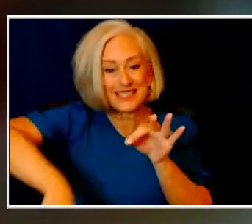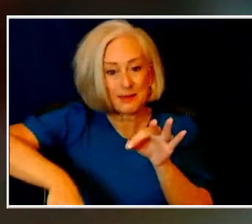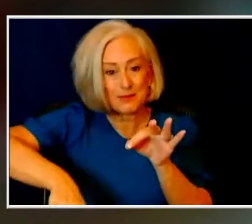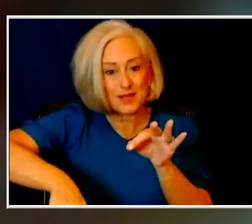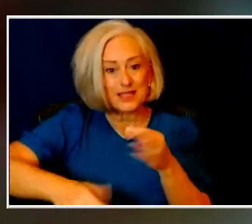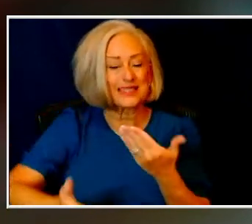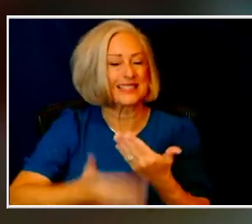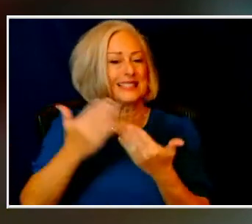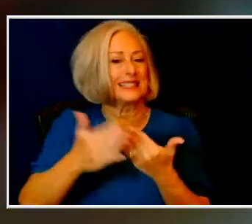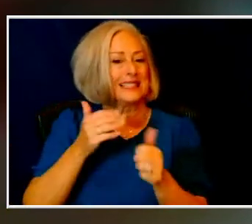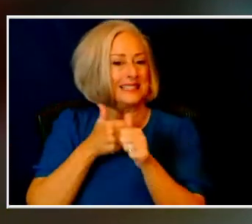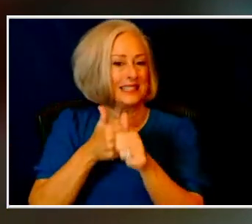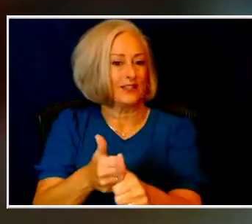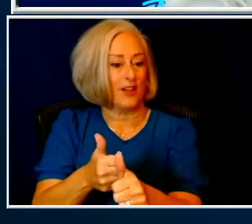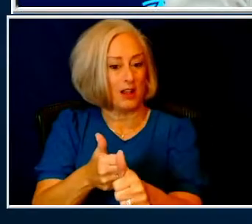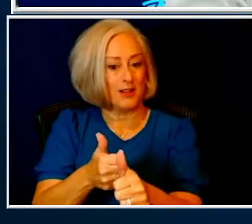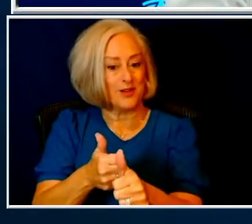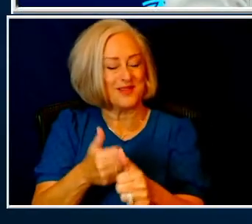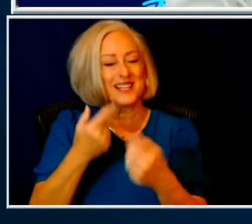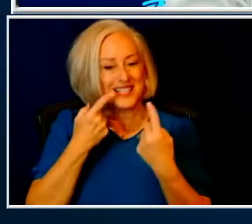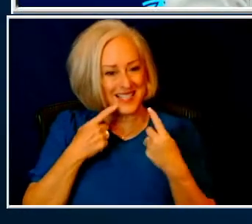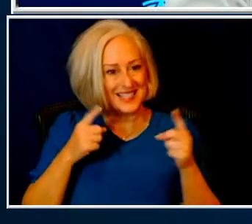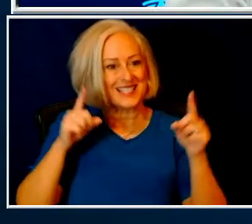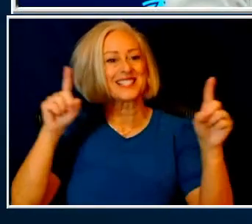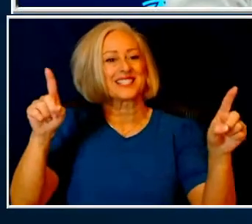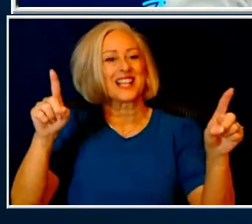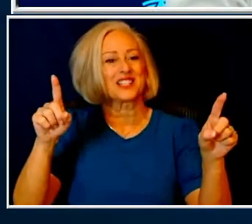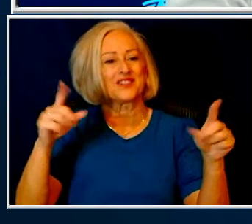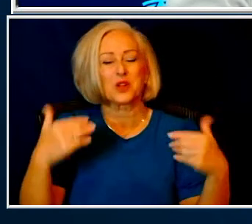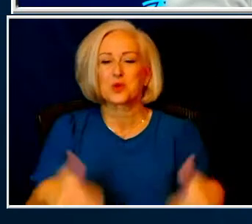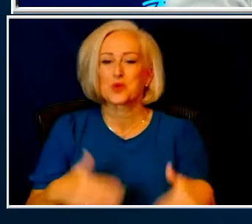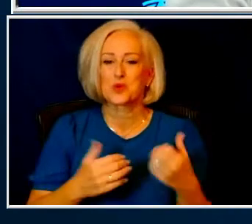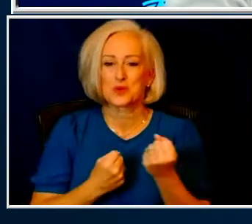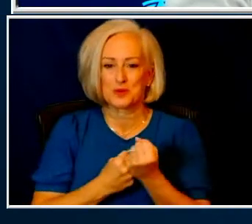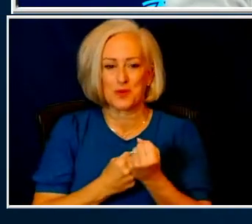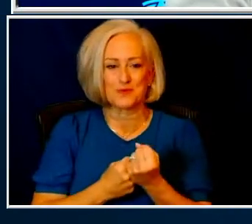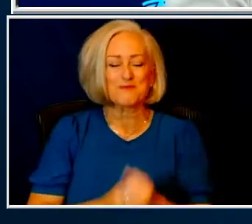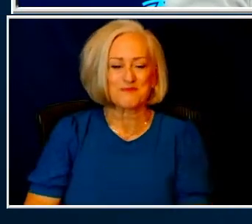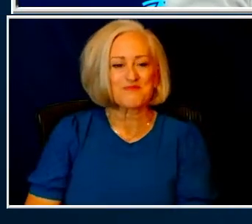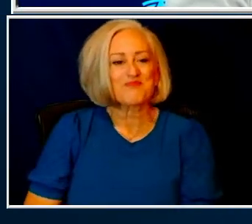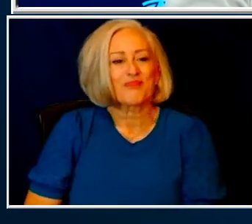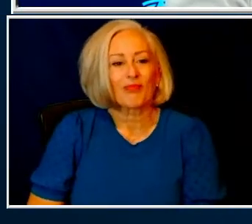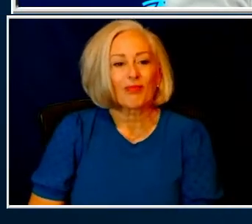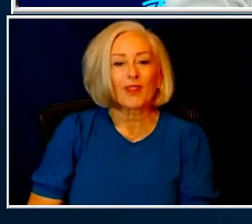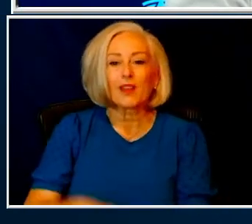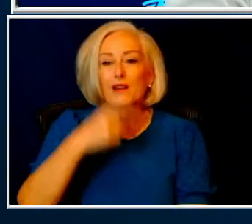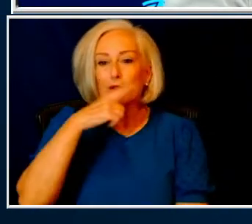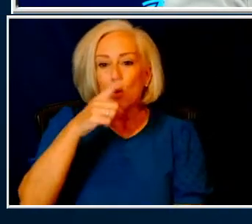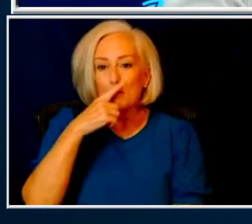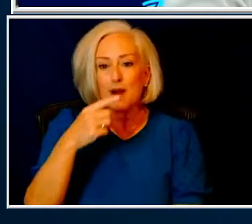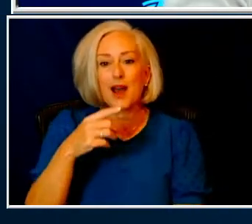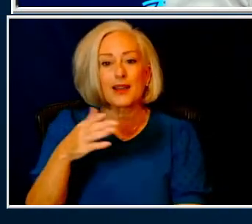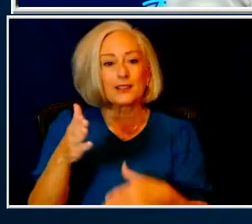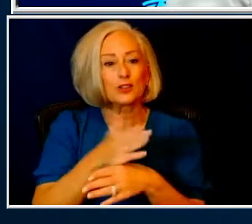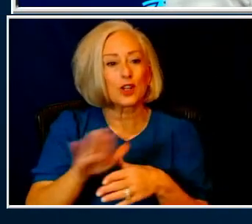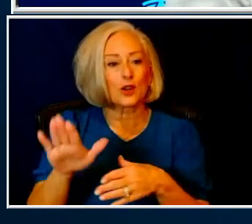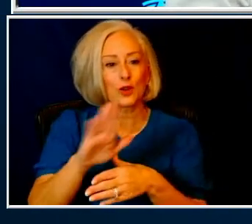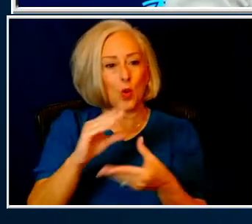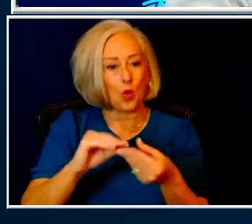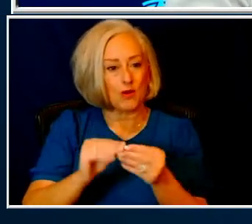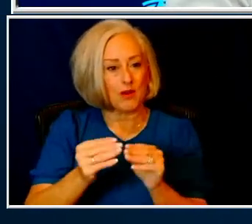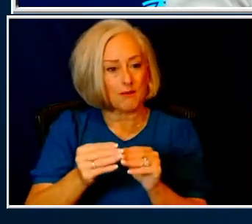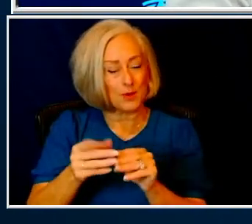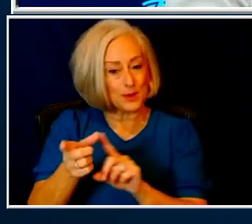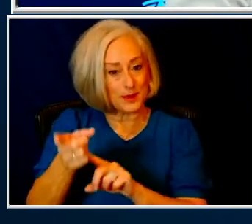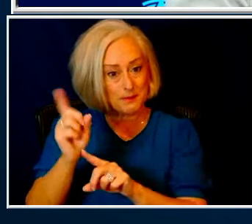was reinforcing. Wow, that's a pretty big deal. We're going to let you share some numbers with us in a moment, but really